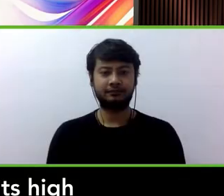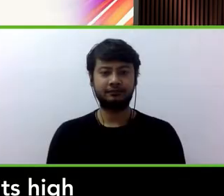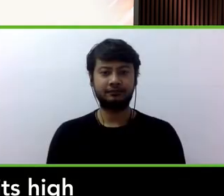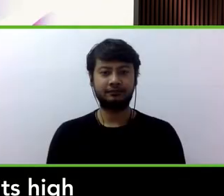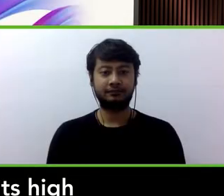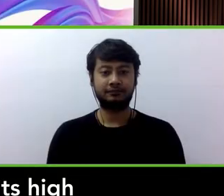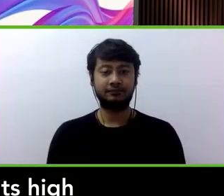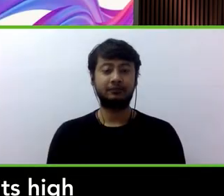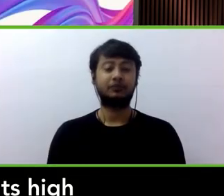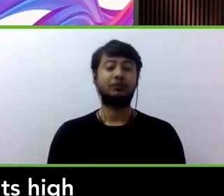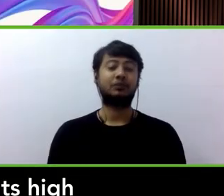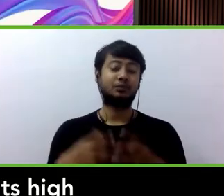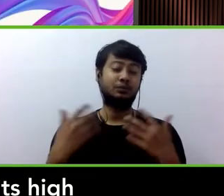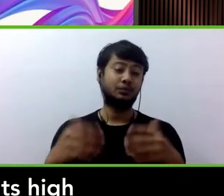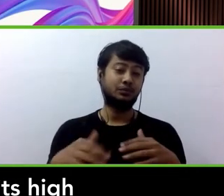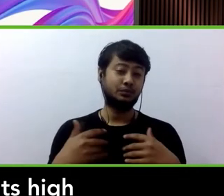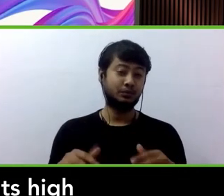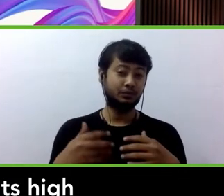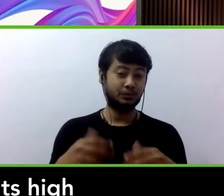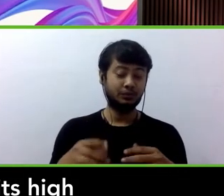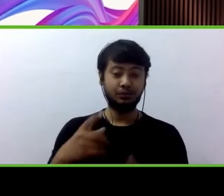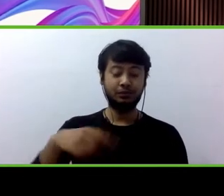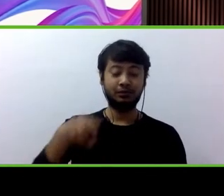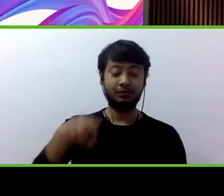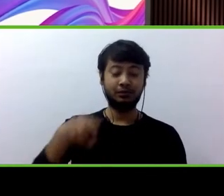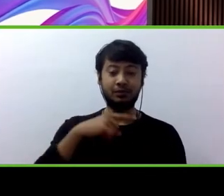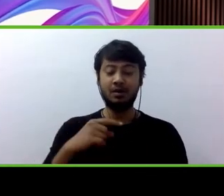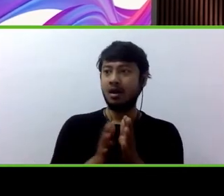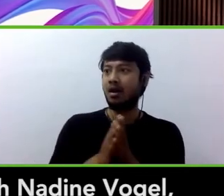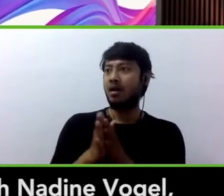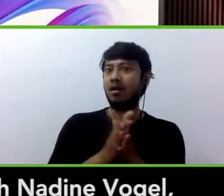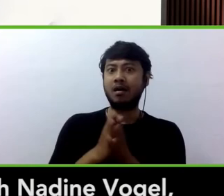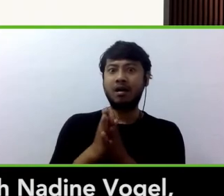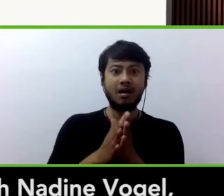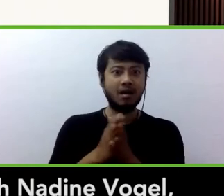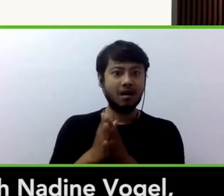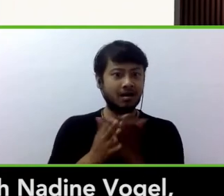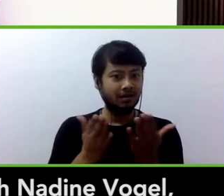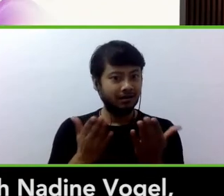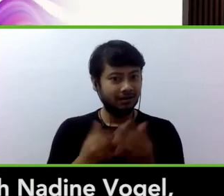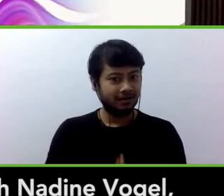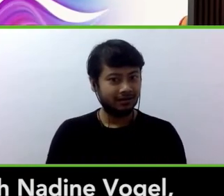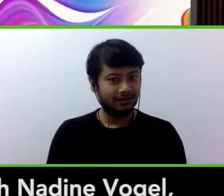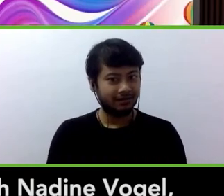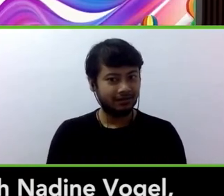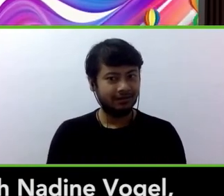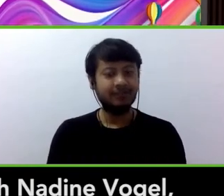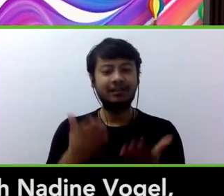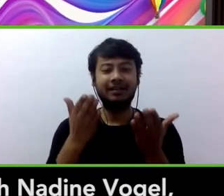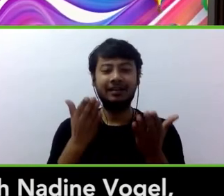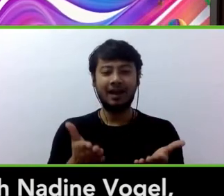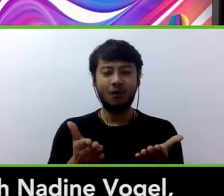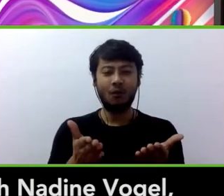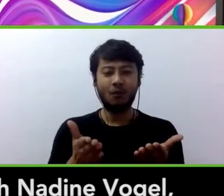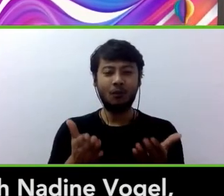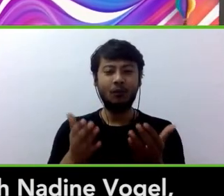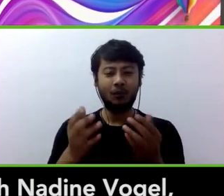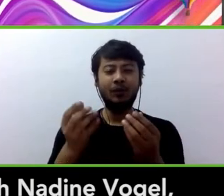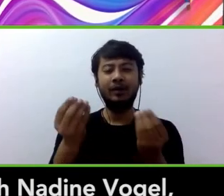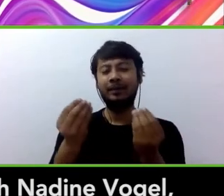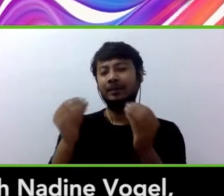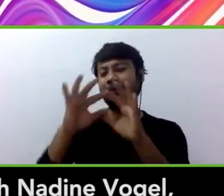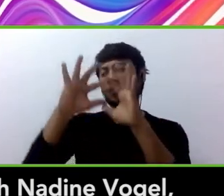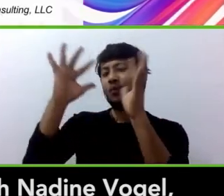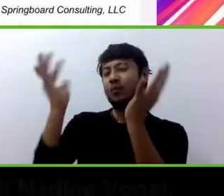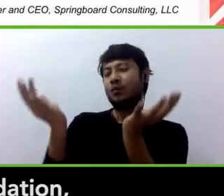that would have surely kept everyone's spirits high. We are now moving overseas to the next segment with